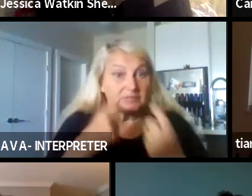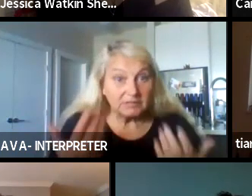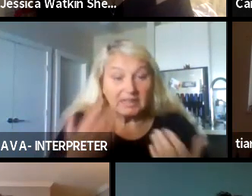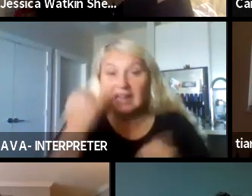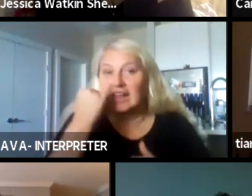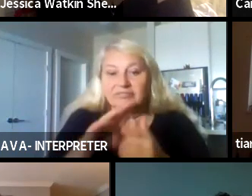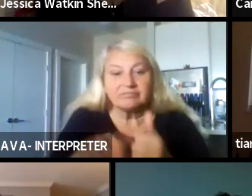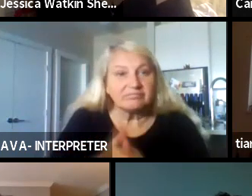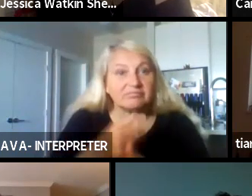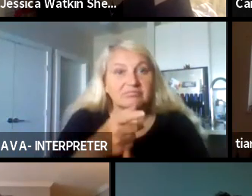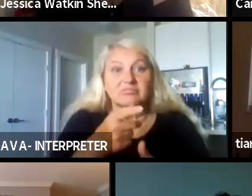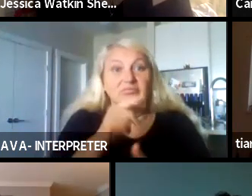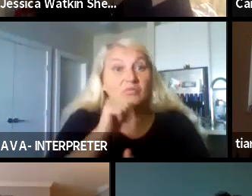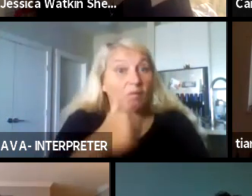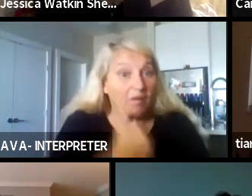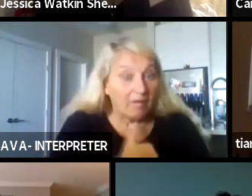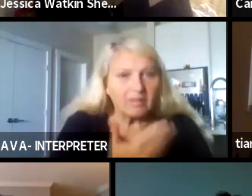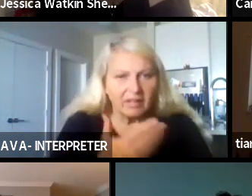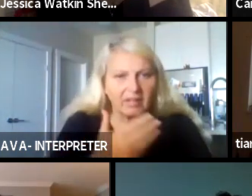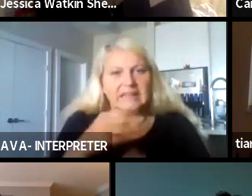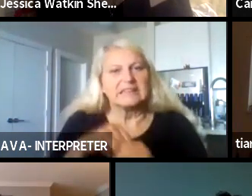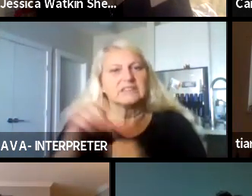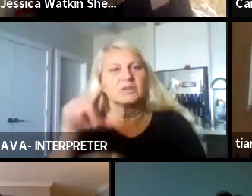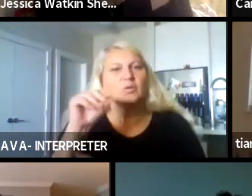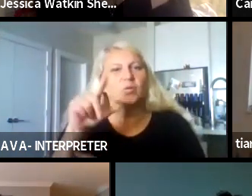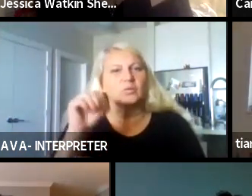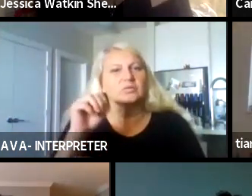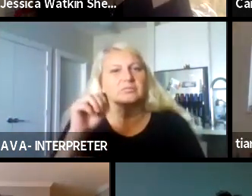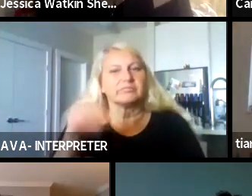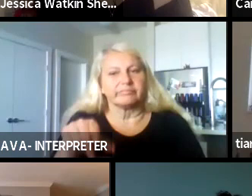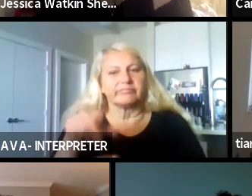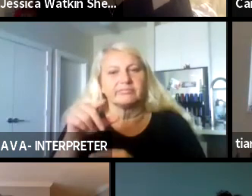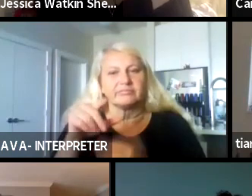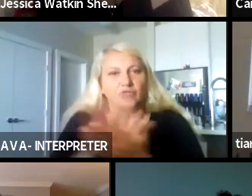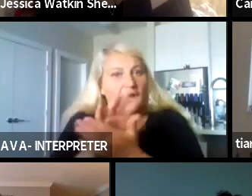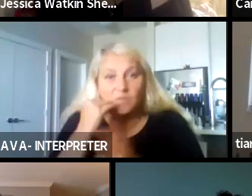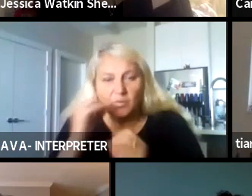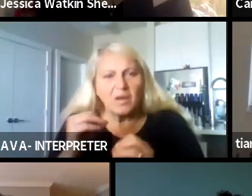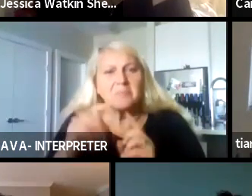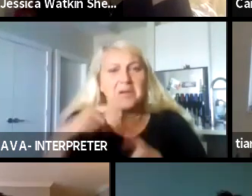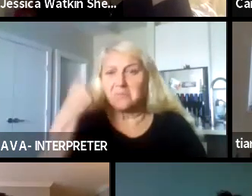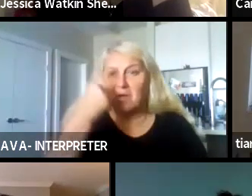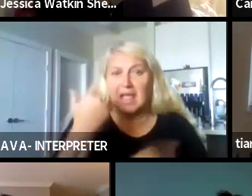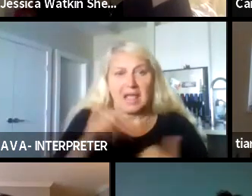don't have it in the Google Doc. So is